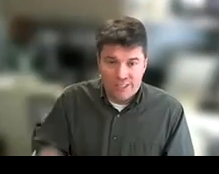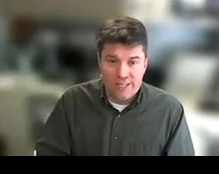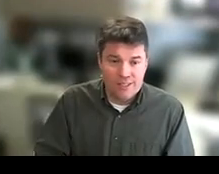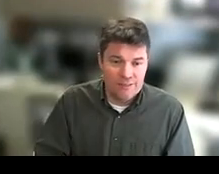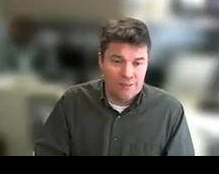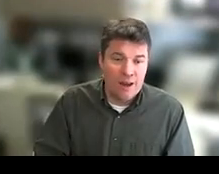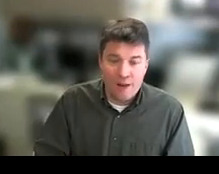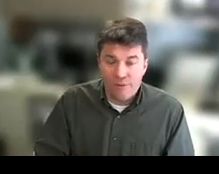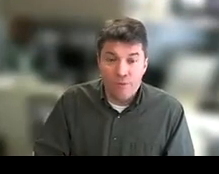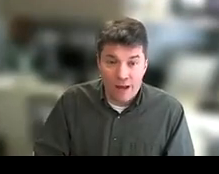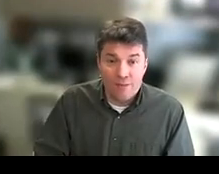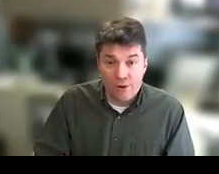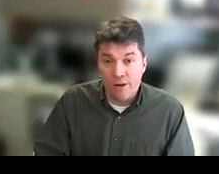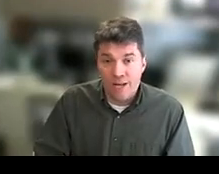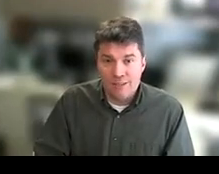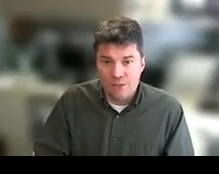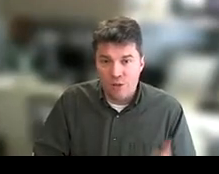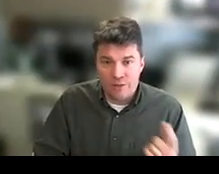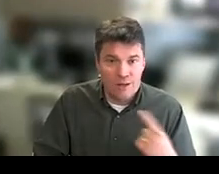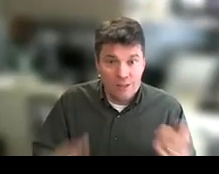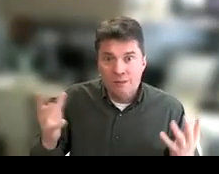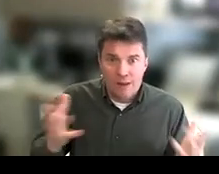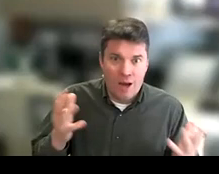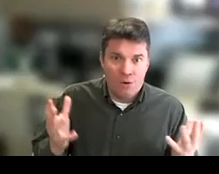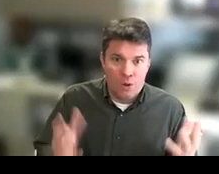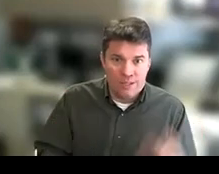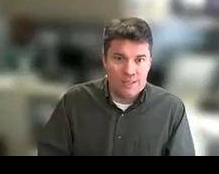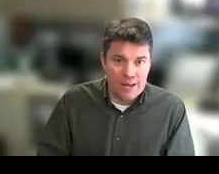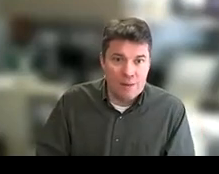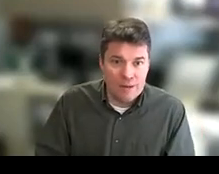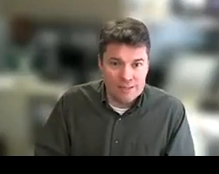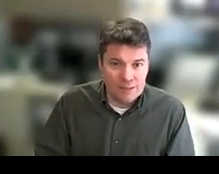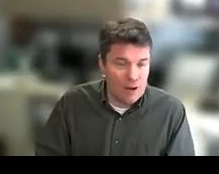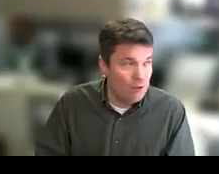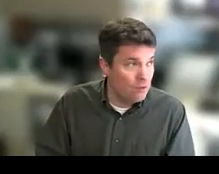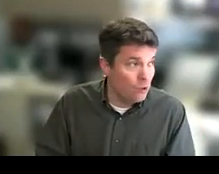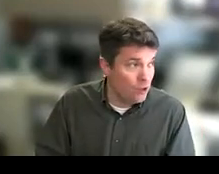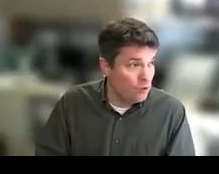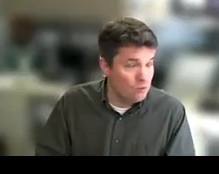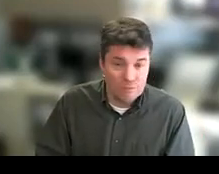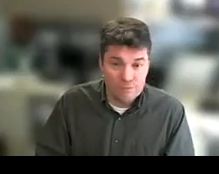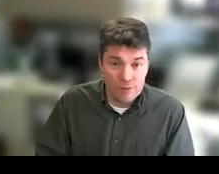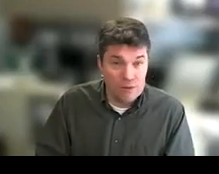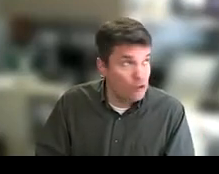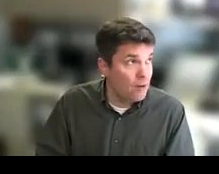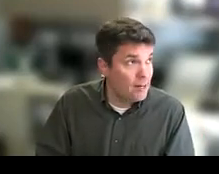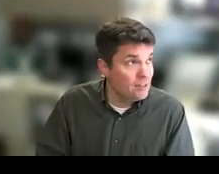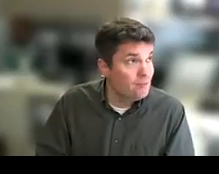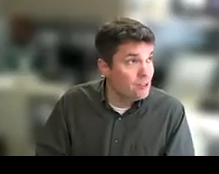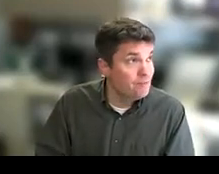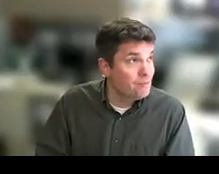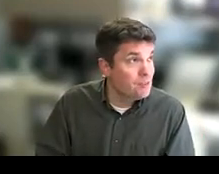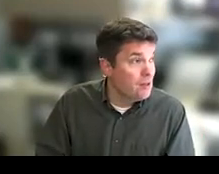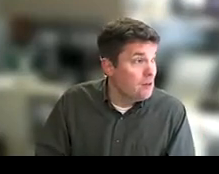from overseas, they often would have a hearing loss due to the loud noises that take place out on where they've been